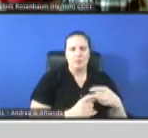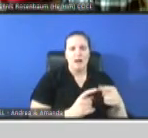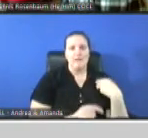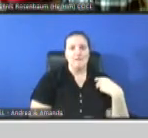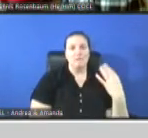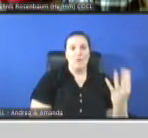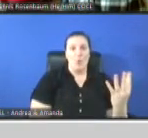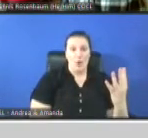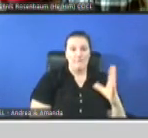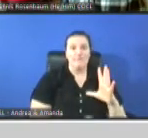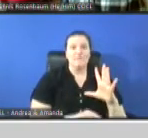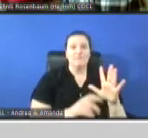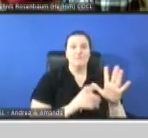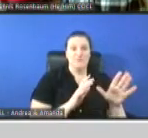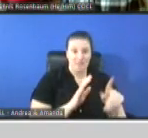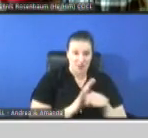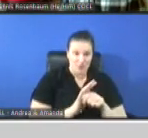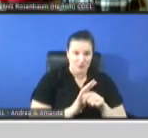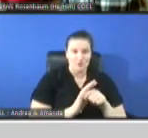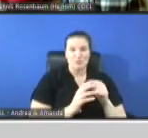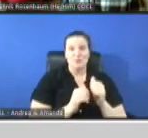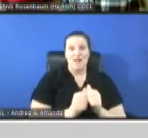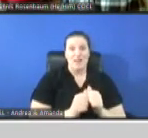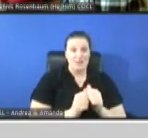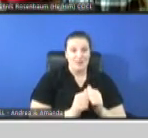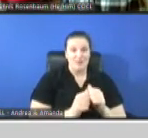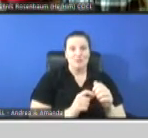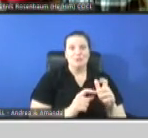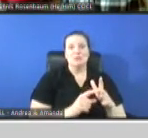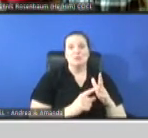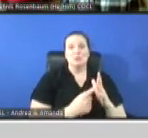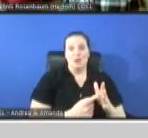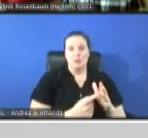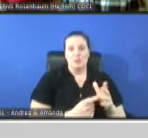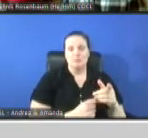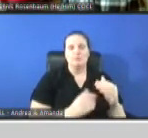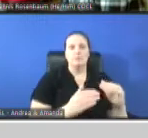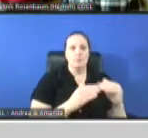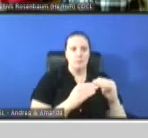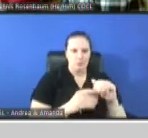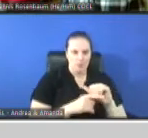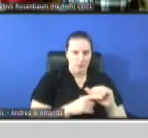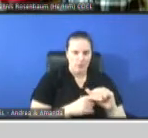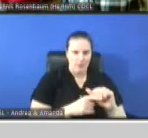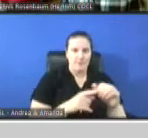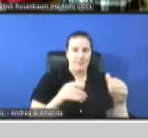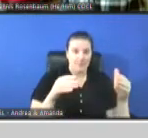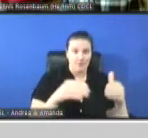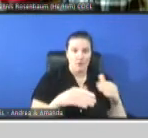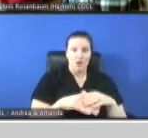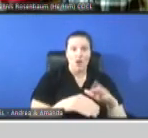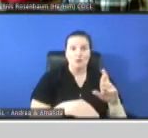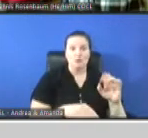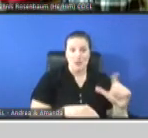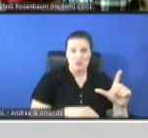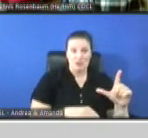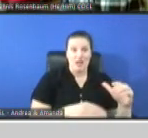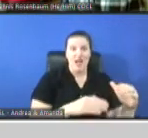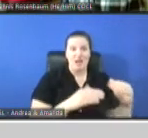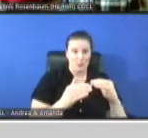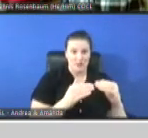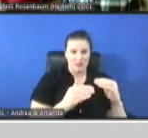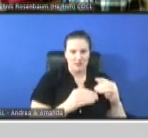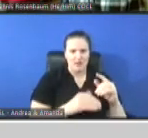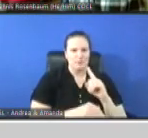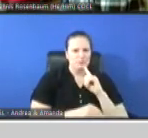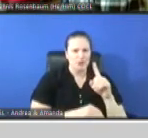four videos put together to start on the on equity training, and those were focused on racial equity. I'm sure